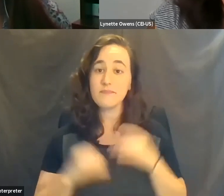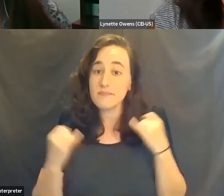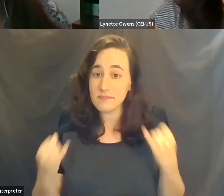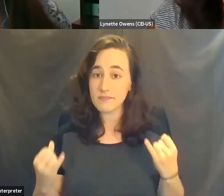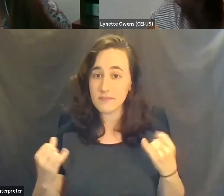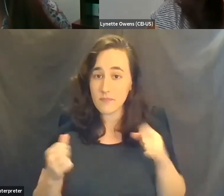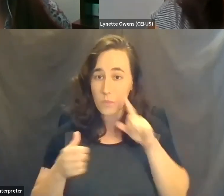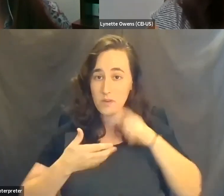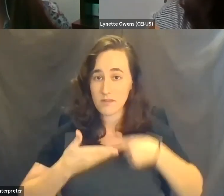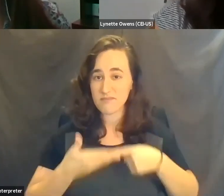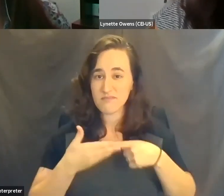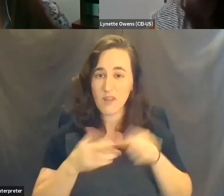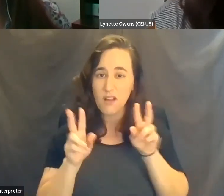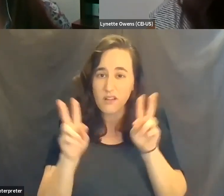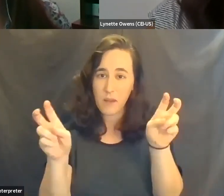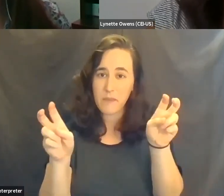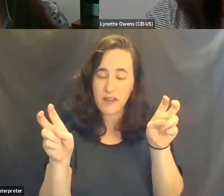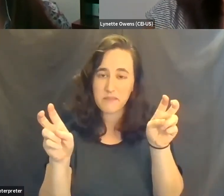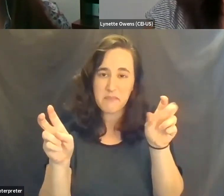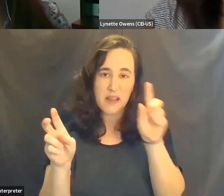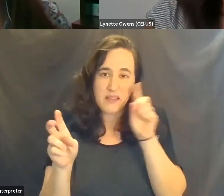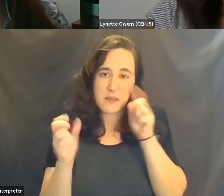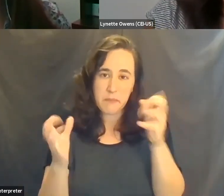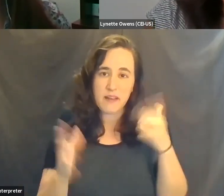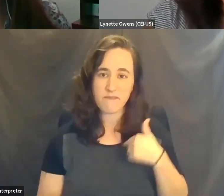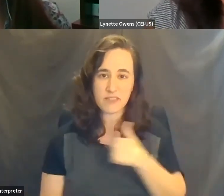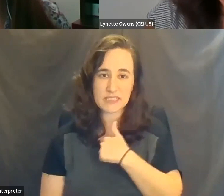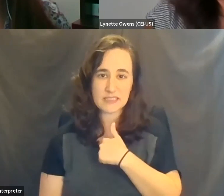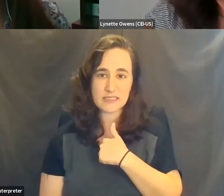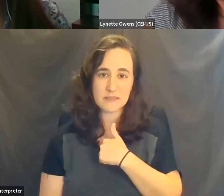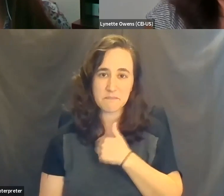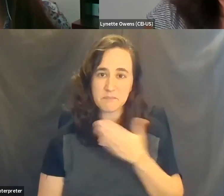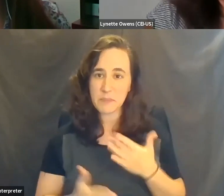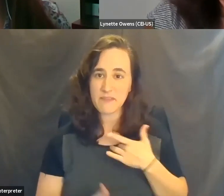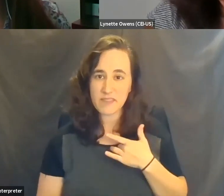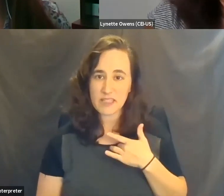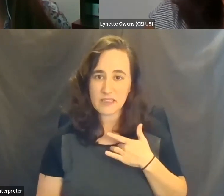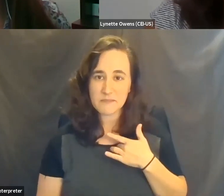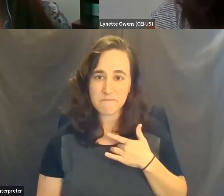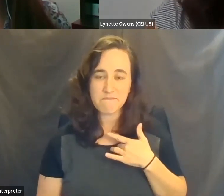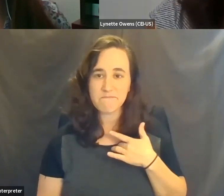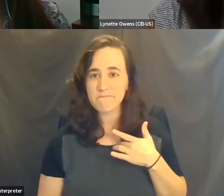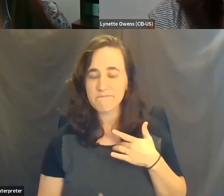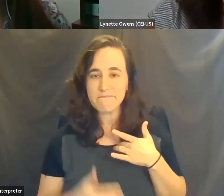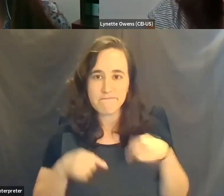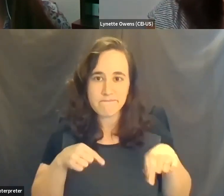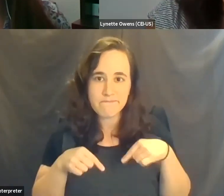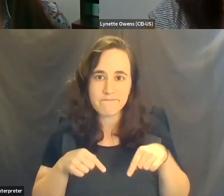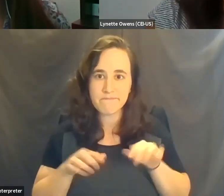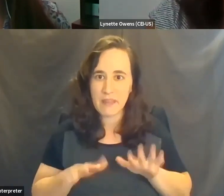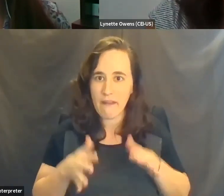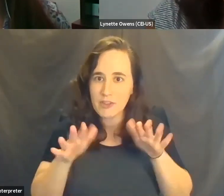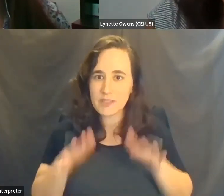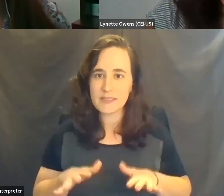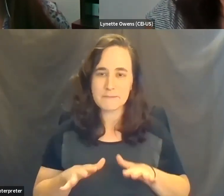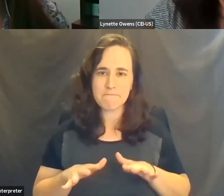think has many of us perhaps anxious, a little bit on edge, and